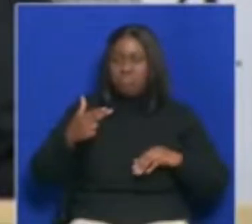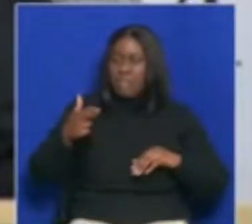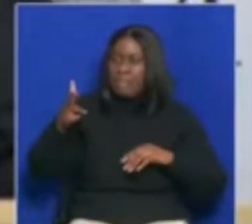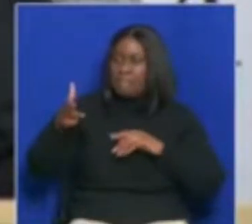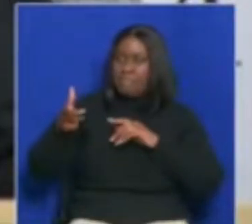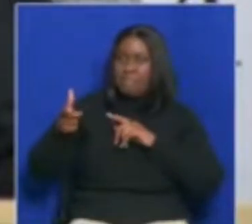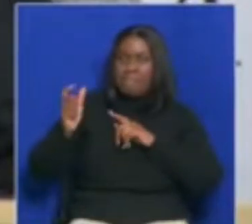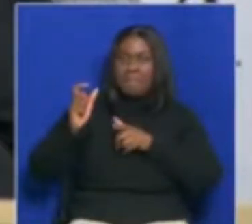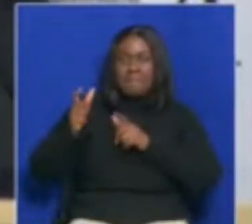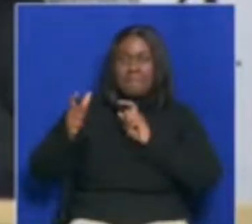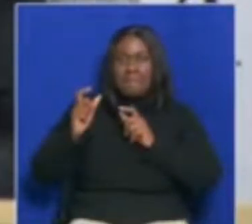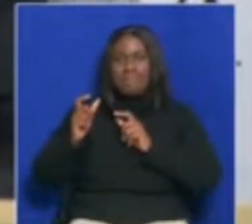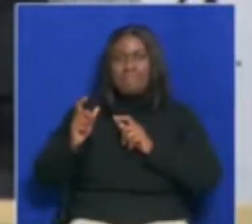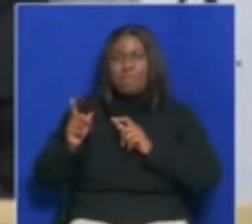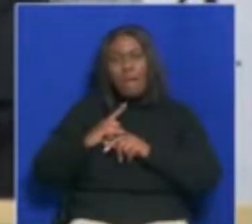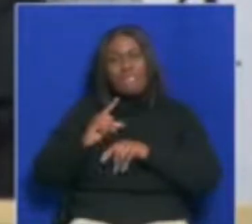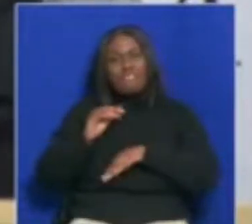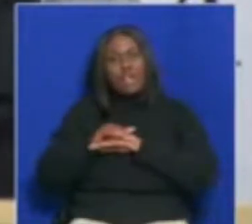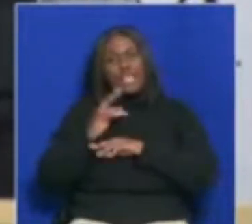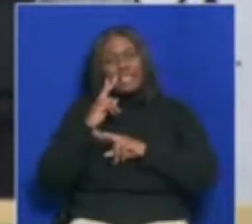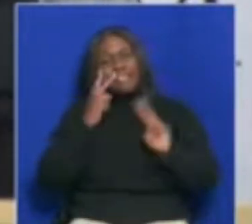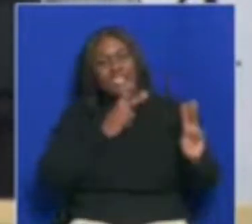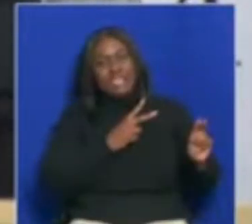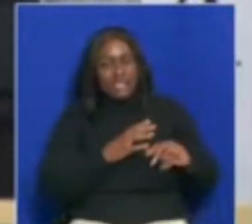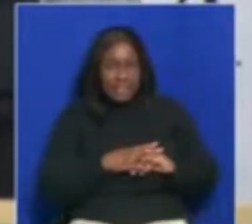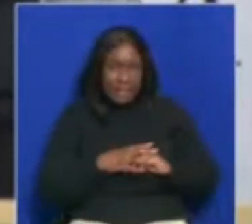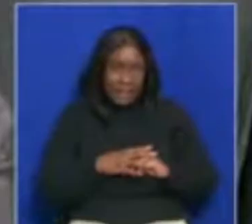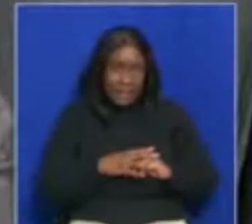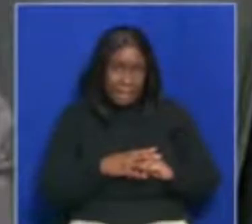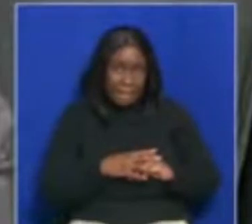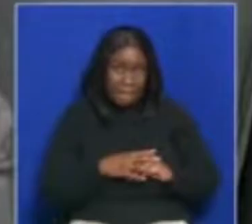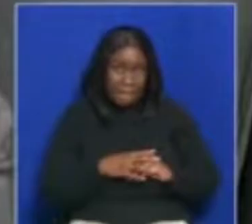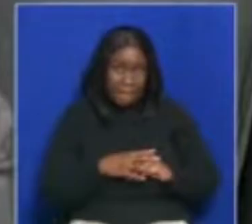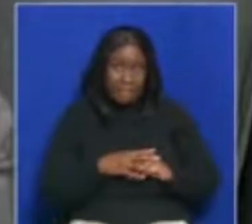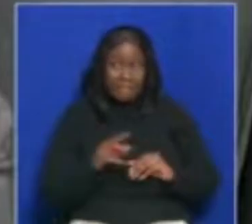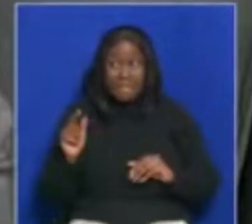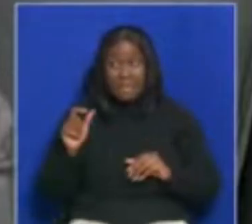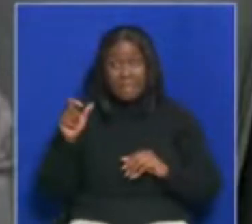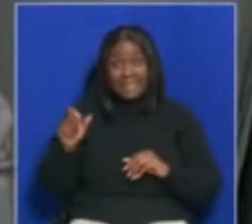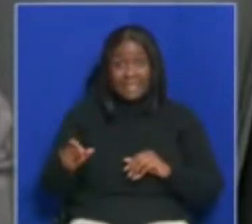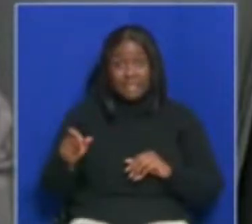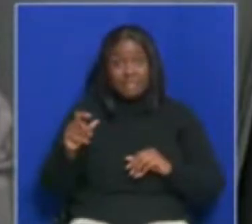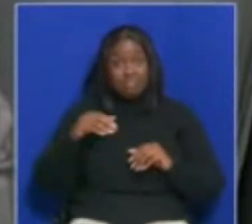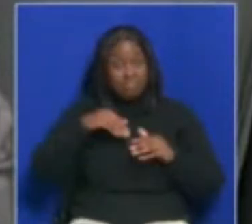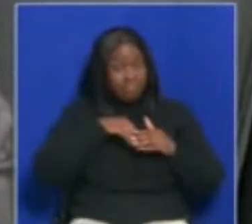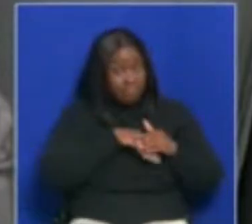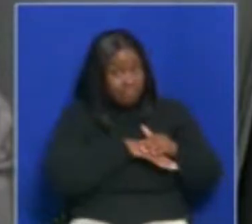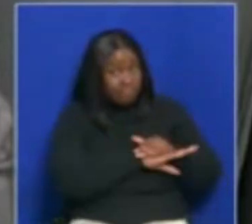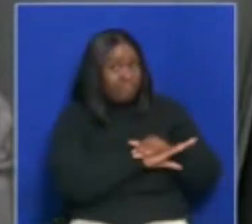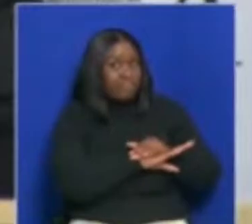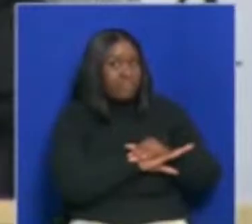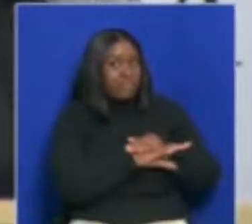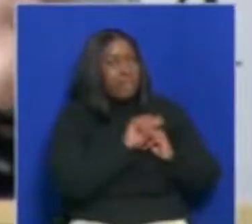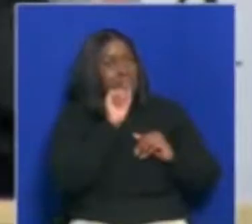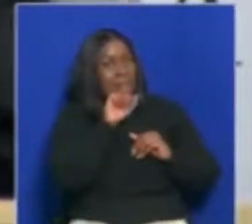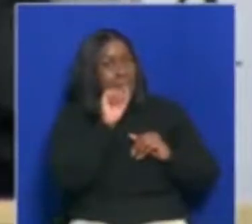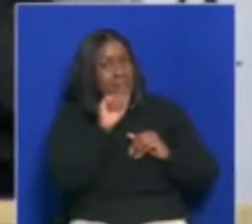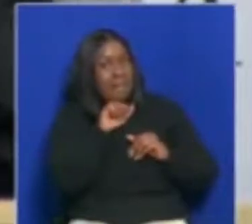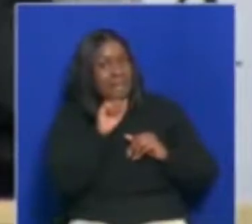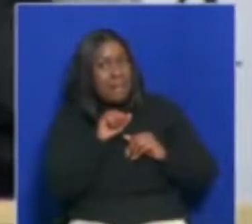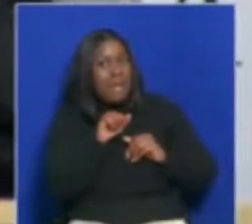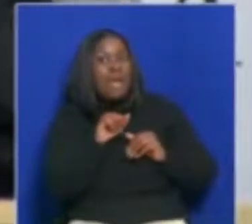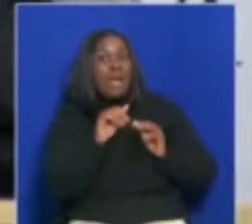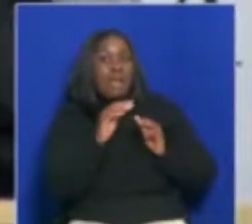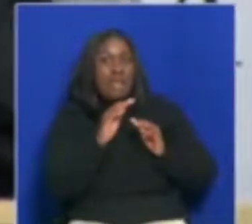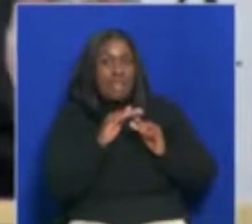them. So when the person went in, he knocked on the door and he went inside, then the shooting